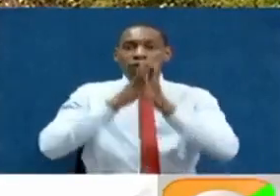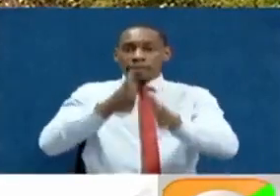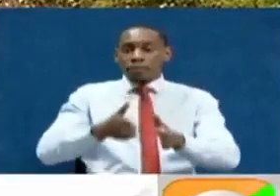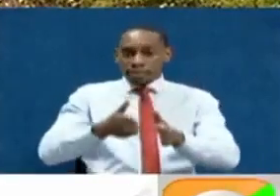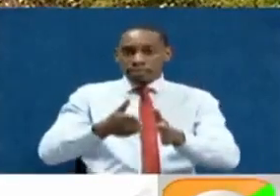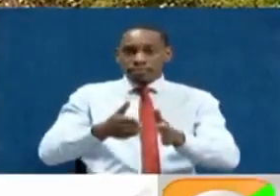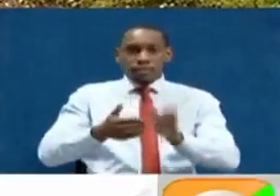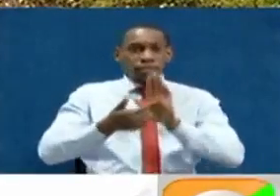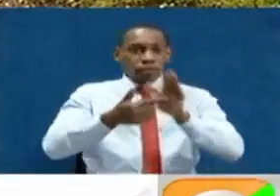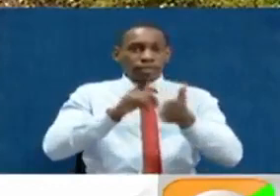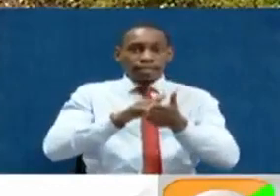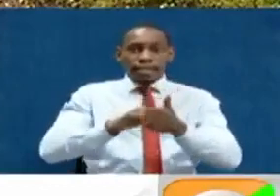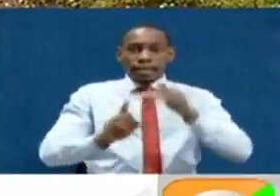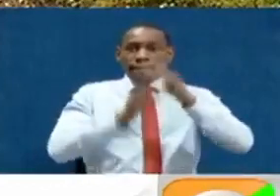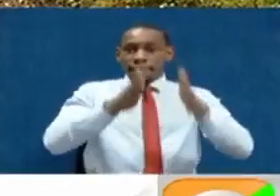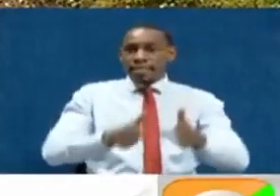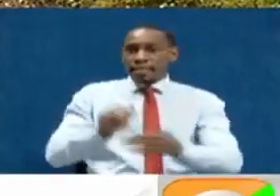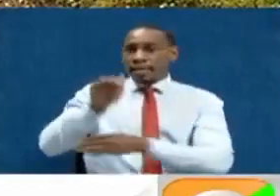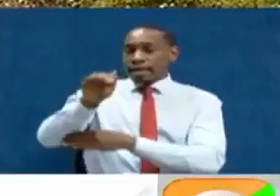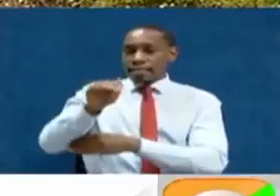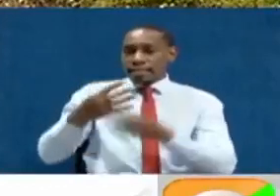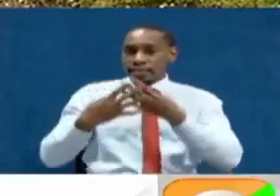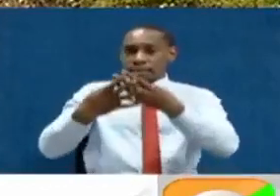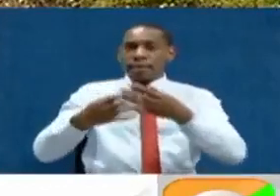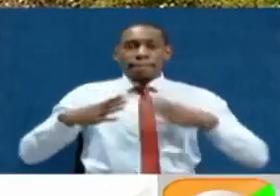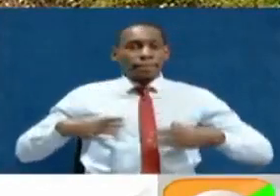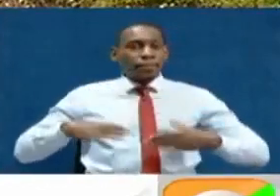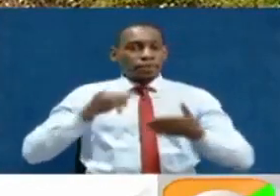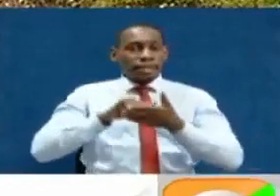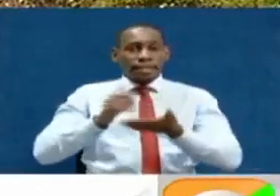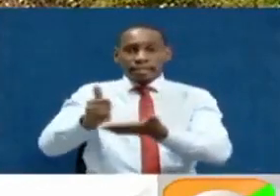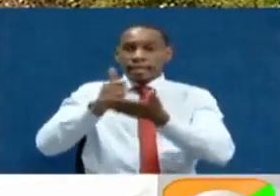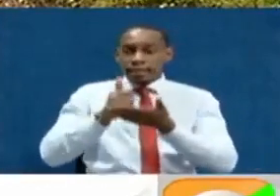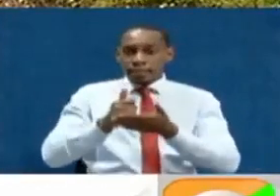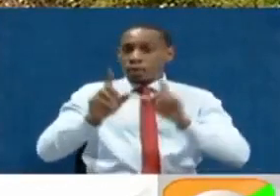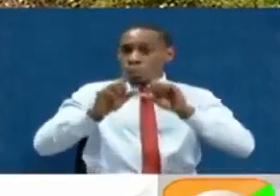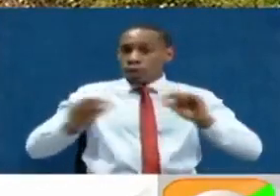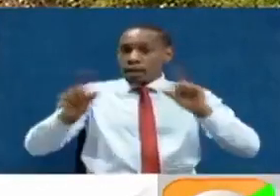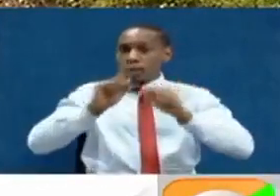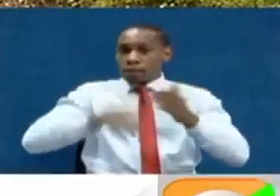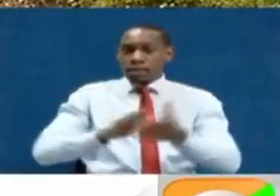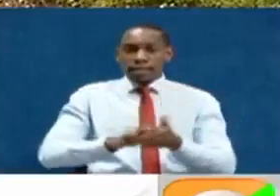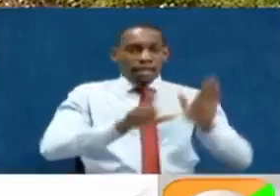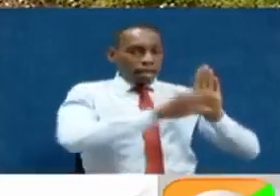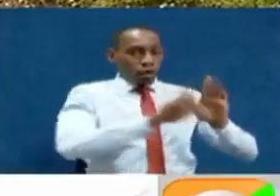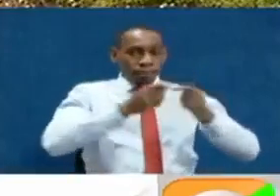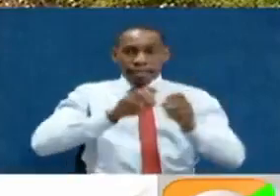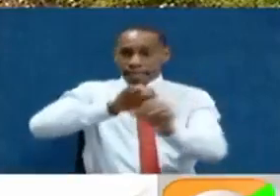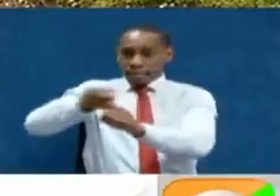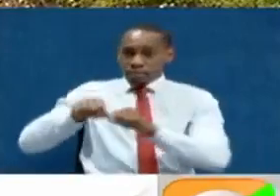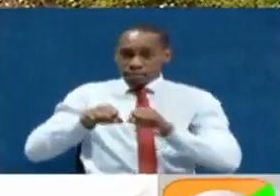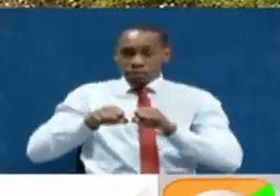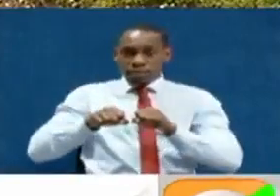Lilian Muli reports, Tobiko is calling for the prosecution of the people who helped in what he calls illegal